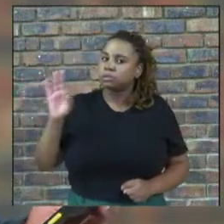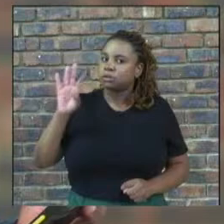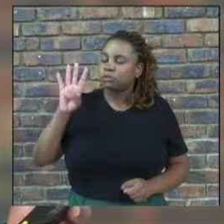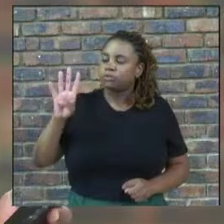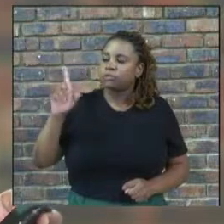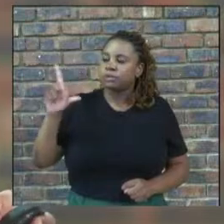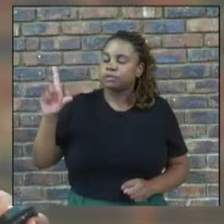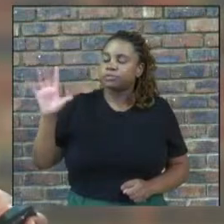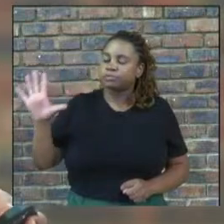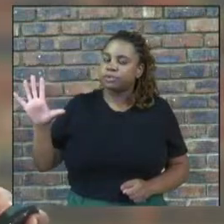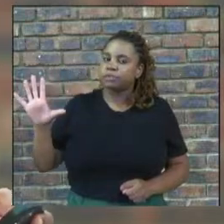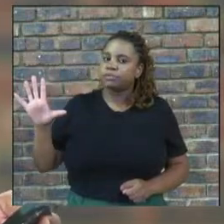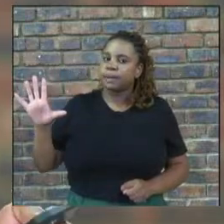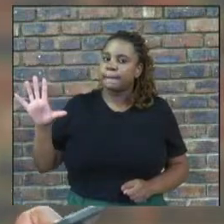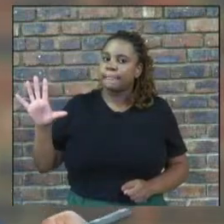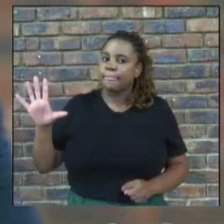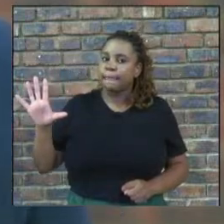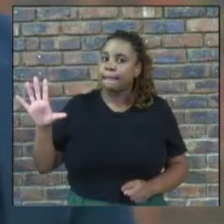475. That's